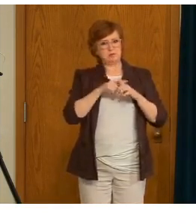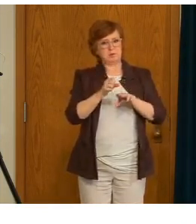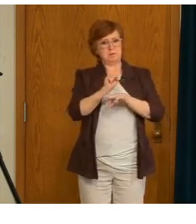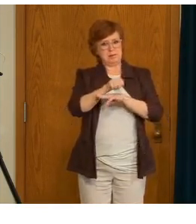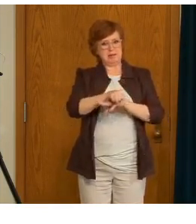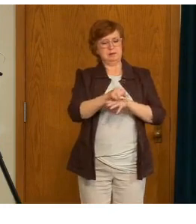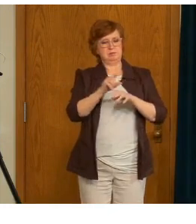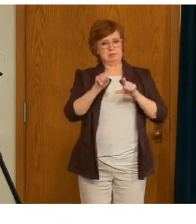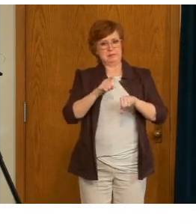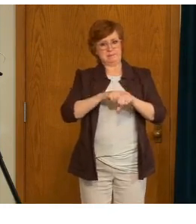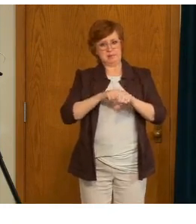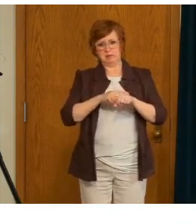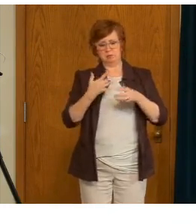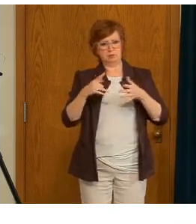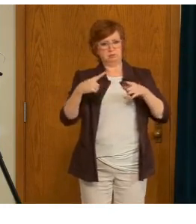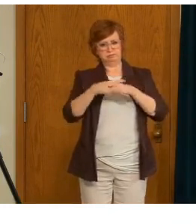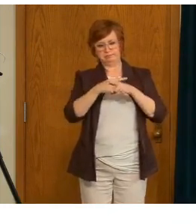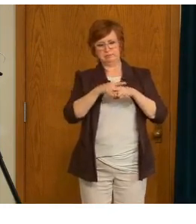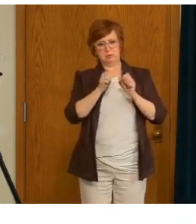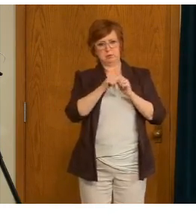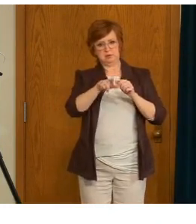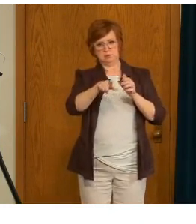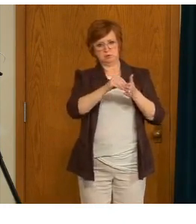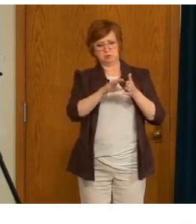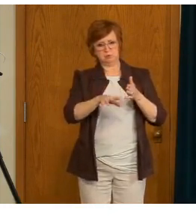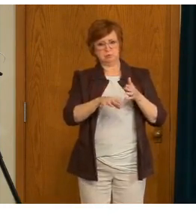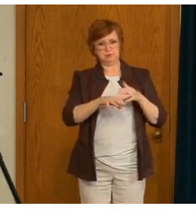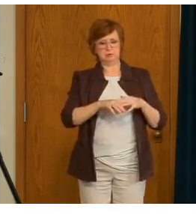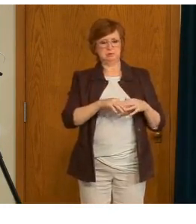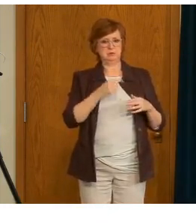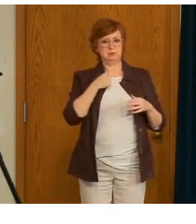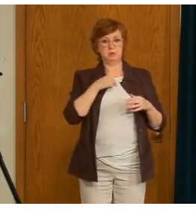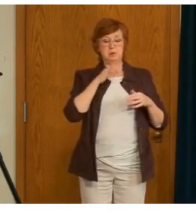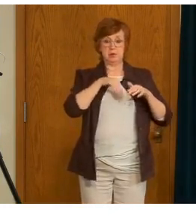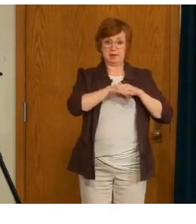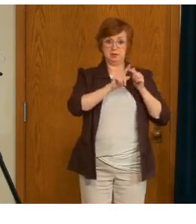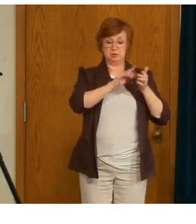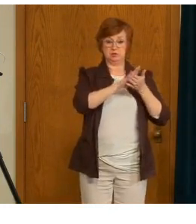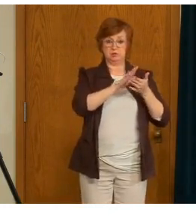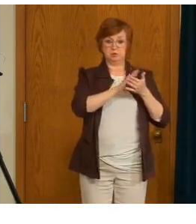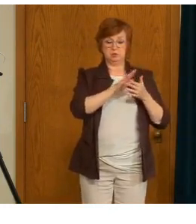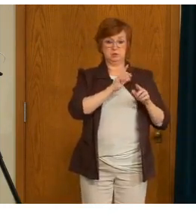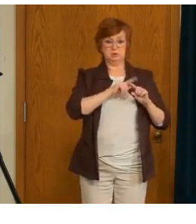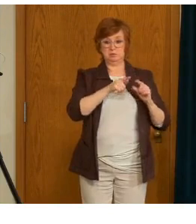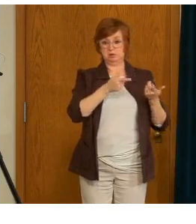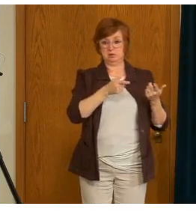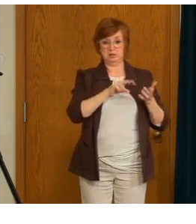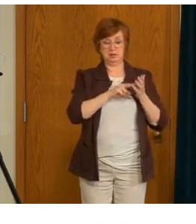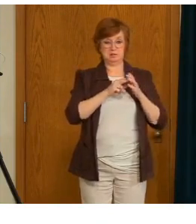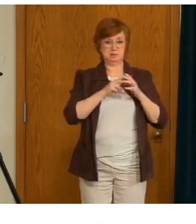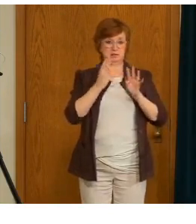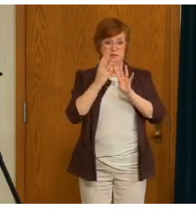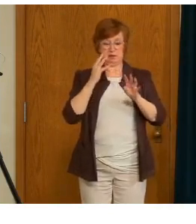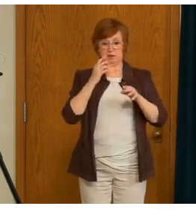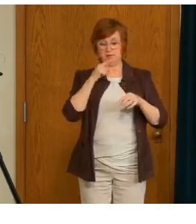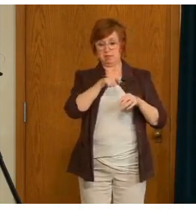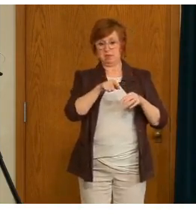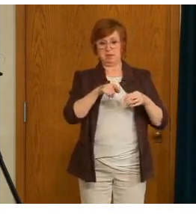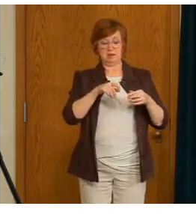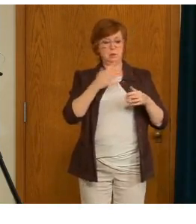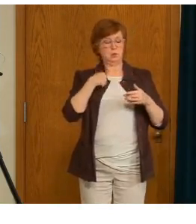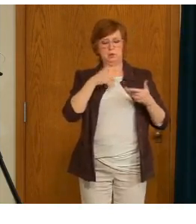going to be logistically important in the schools to make sure that we're not causing too chaos in there. But we have had programs that have run